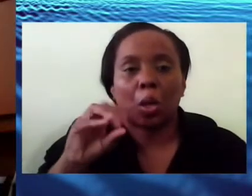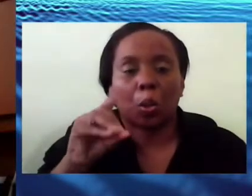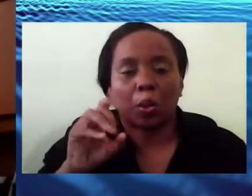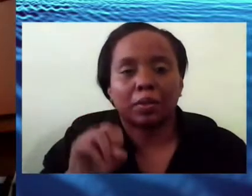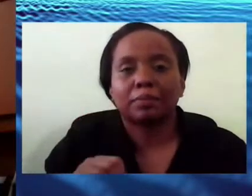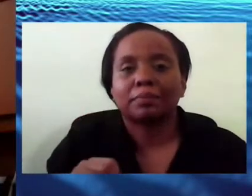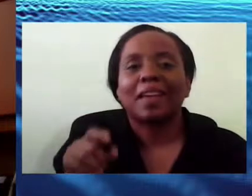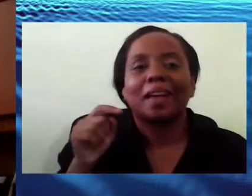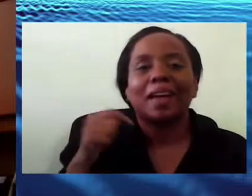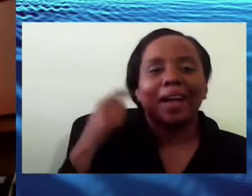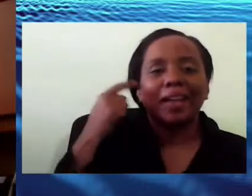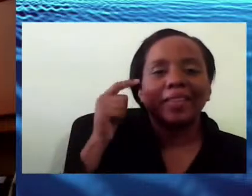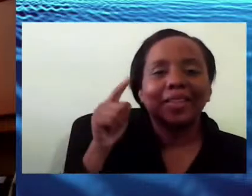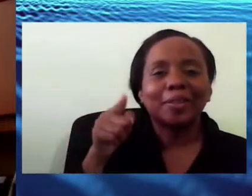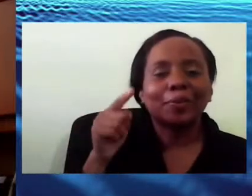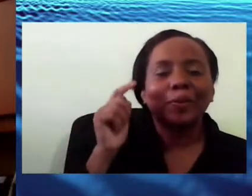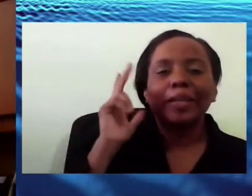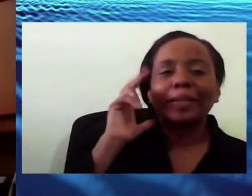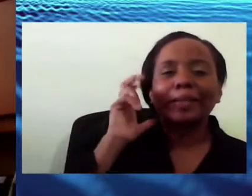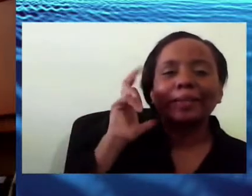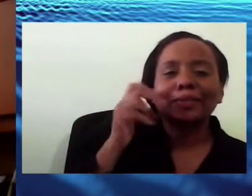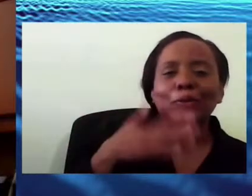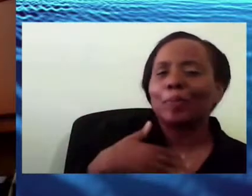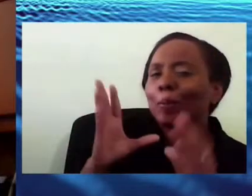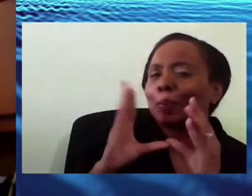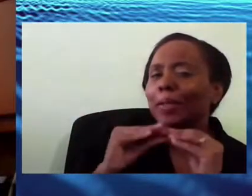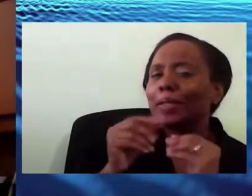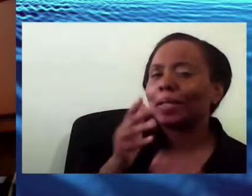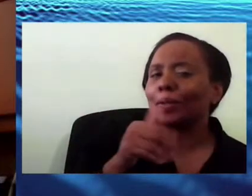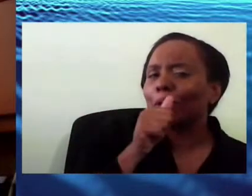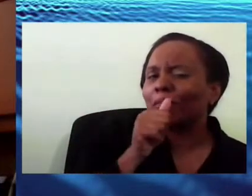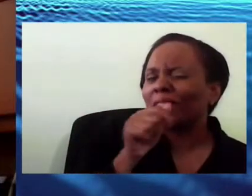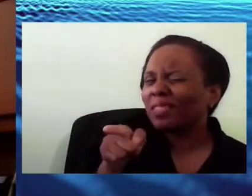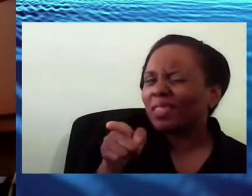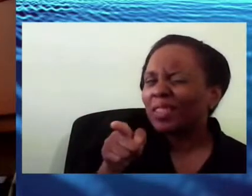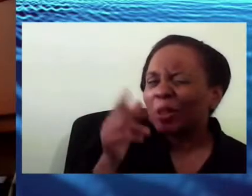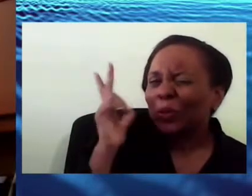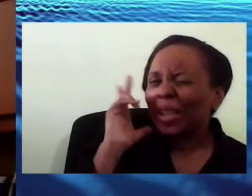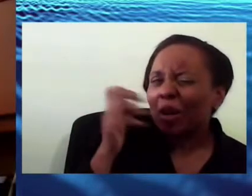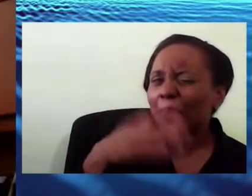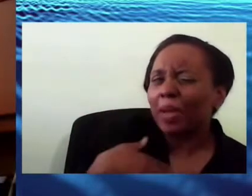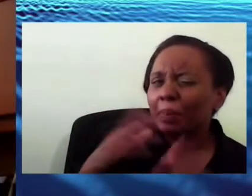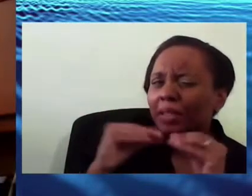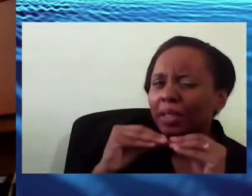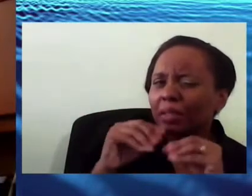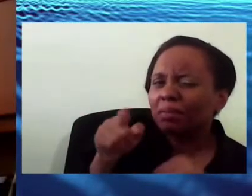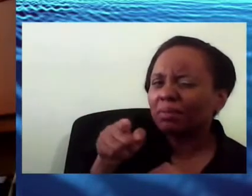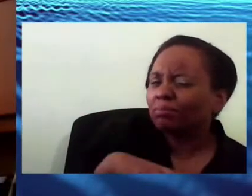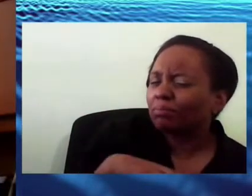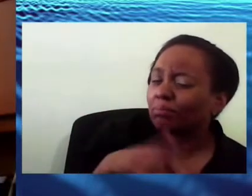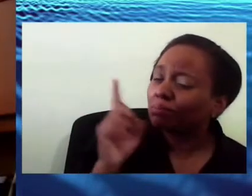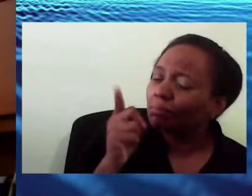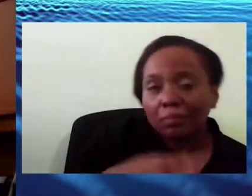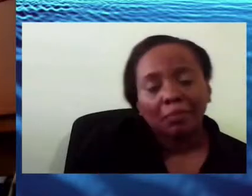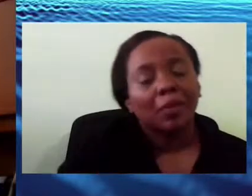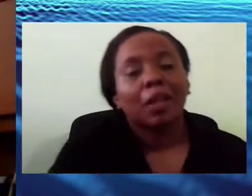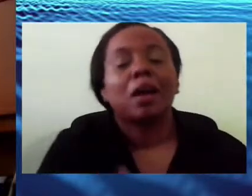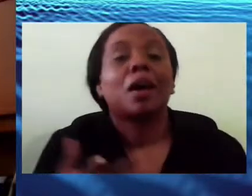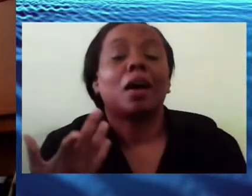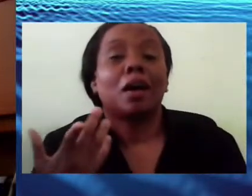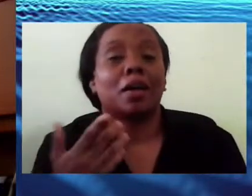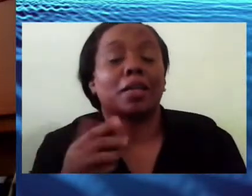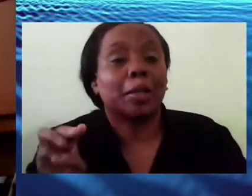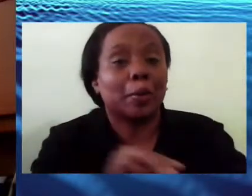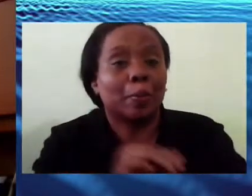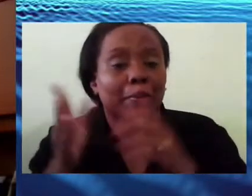our meetings earlier today. The Cabinet COVID subcommittee chaired by Senator Walcott, Minister of Foreign Affairs